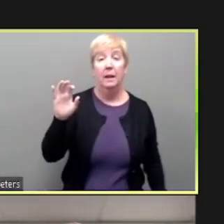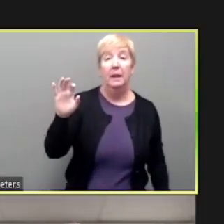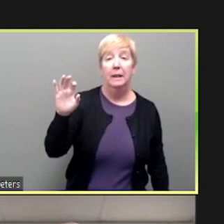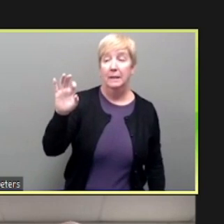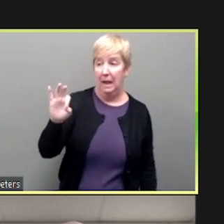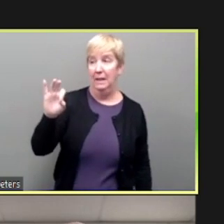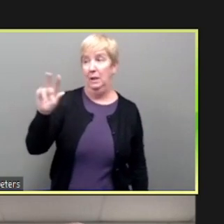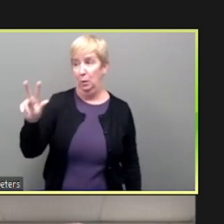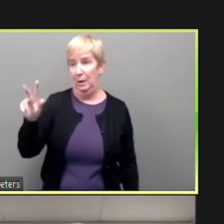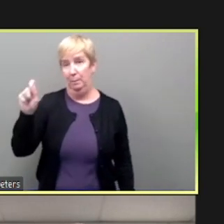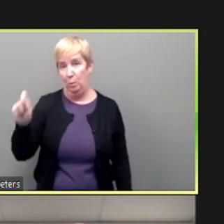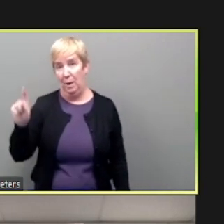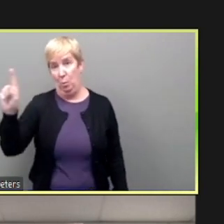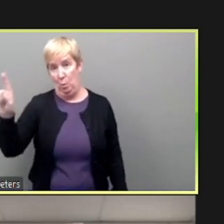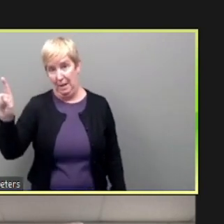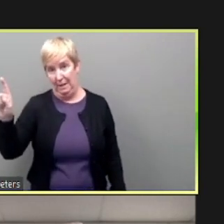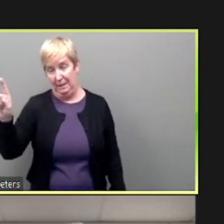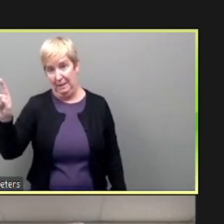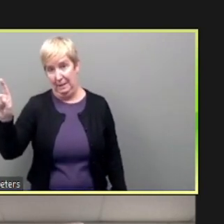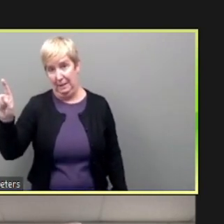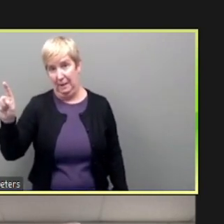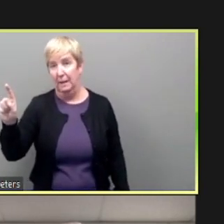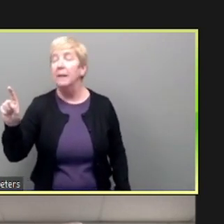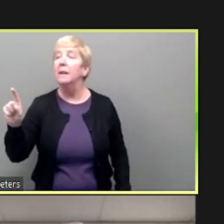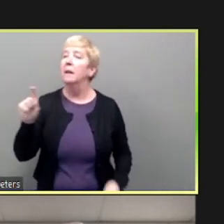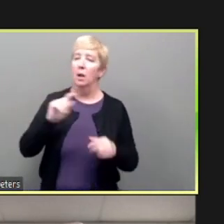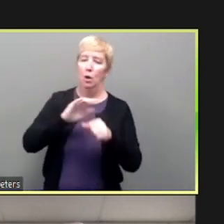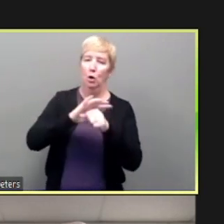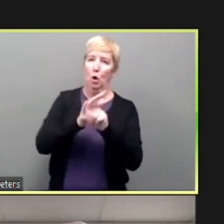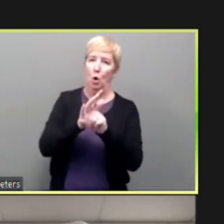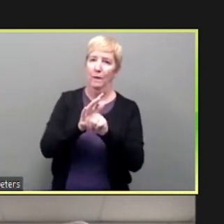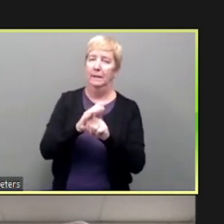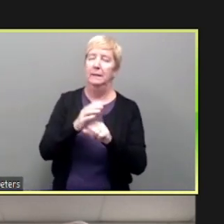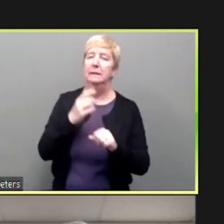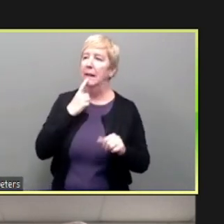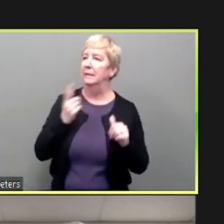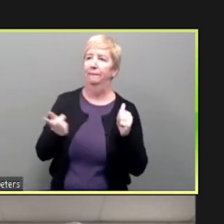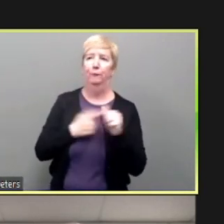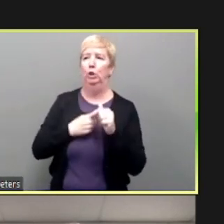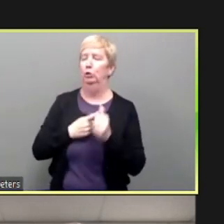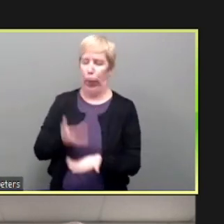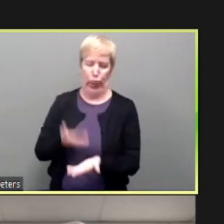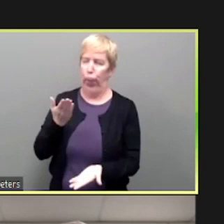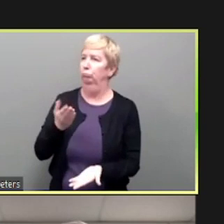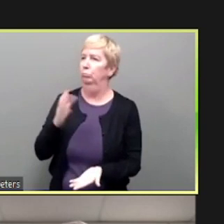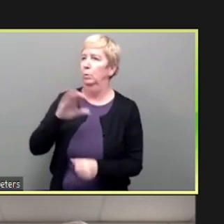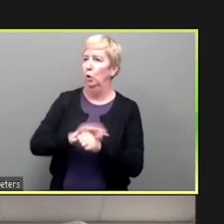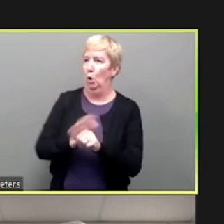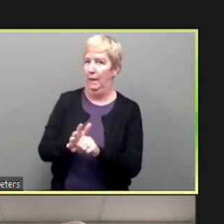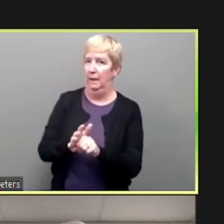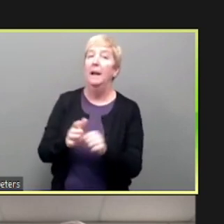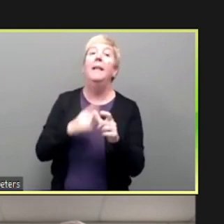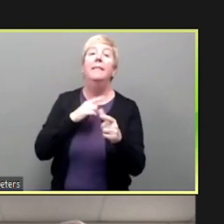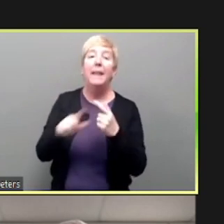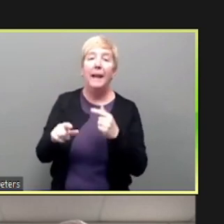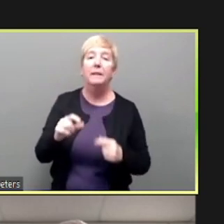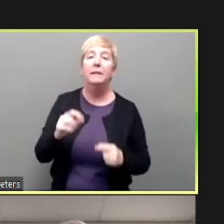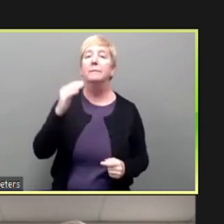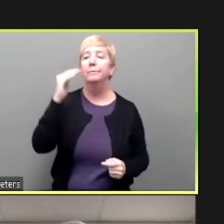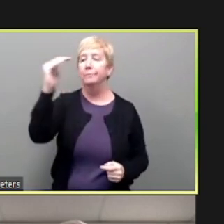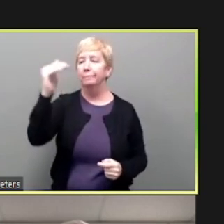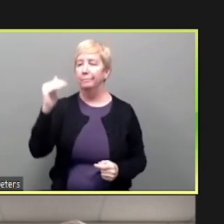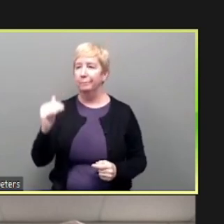time, it's listed as the very first cause of death. And then you can see the comorbidities